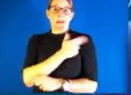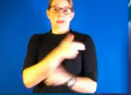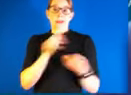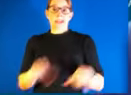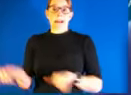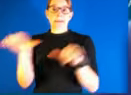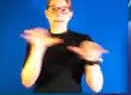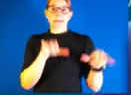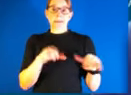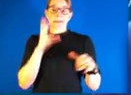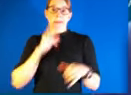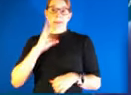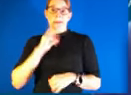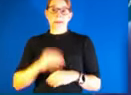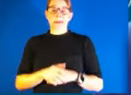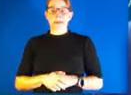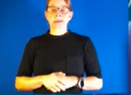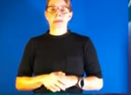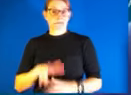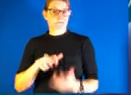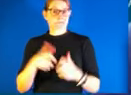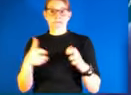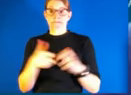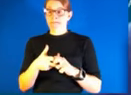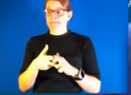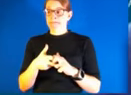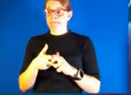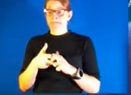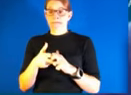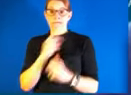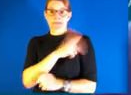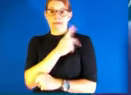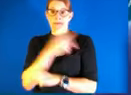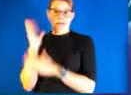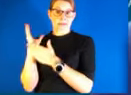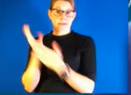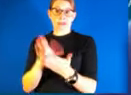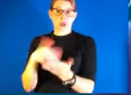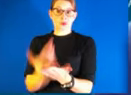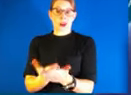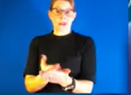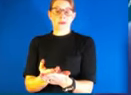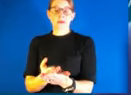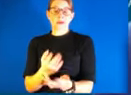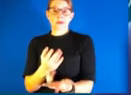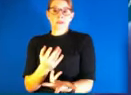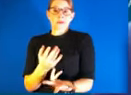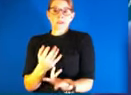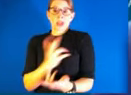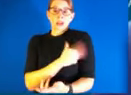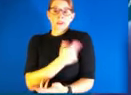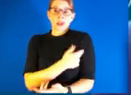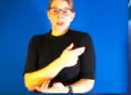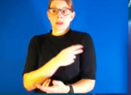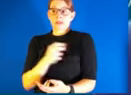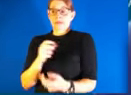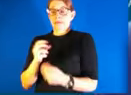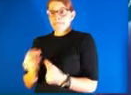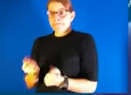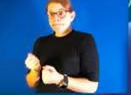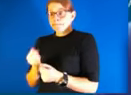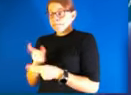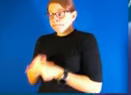now. We really have huge problems trying to get a patient to a hospital that can immediately take care of the need of that patient, depending on the criticality of